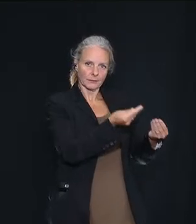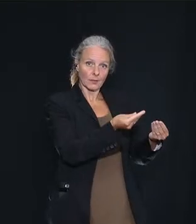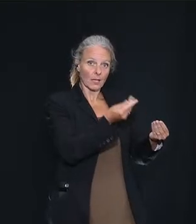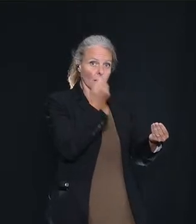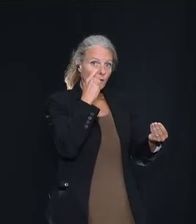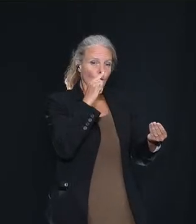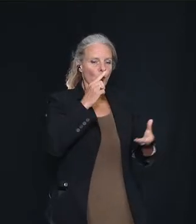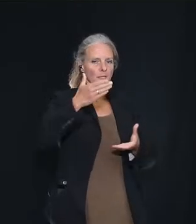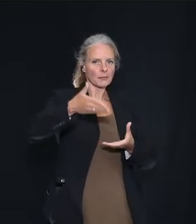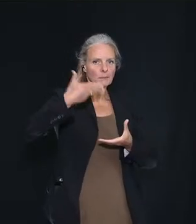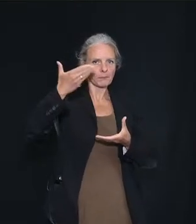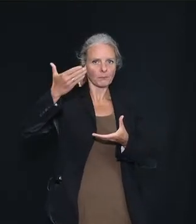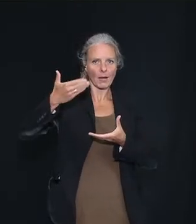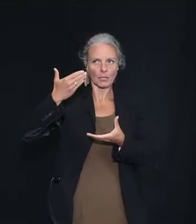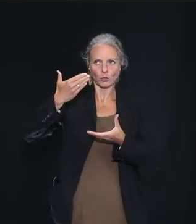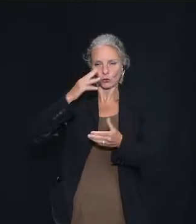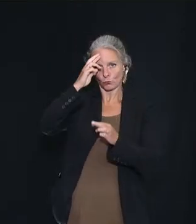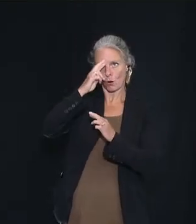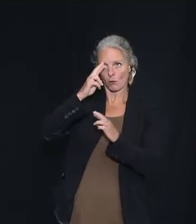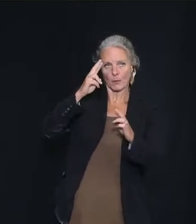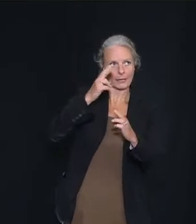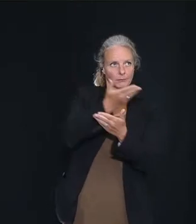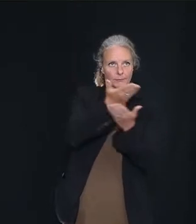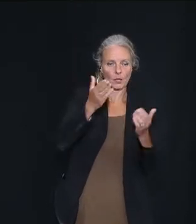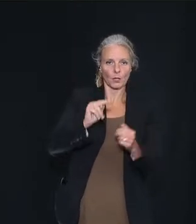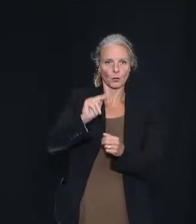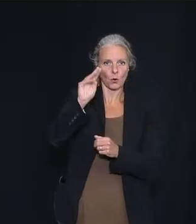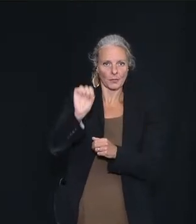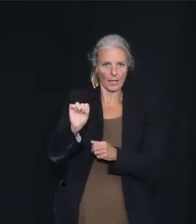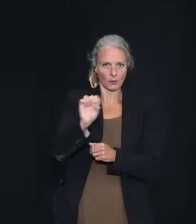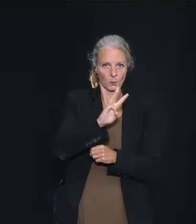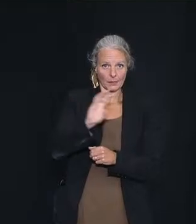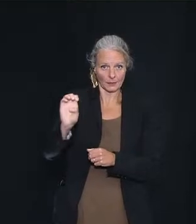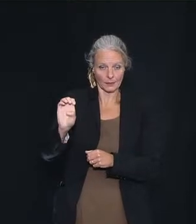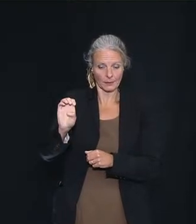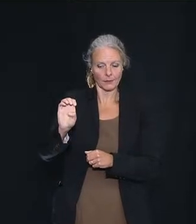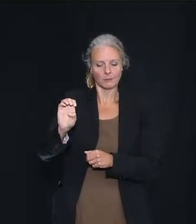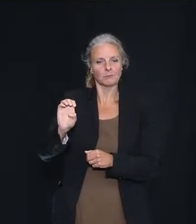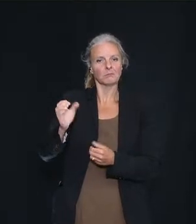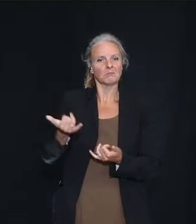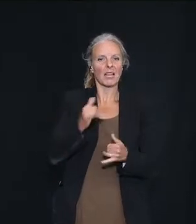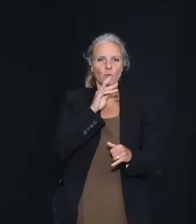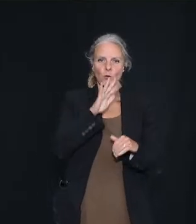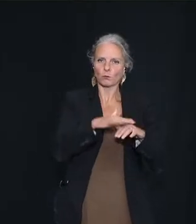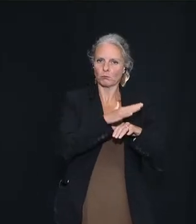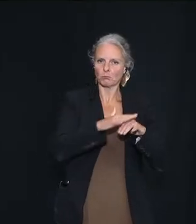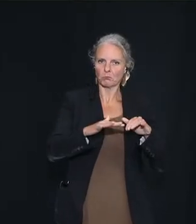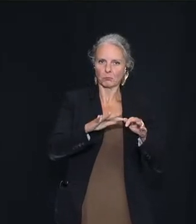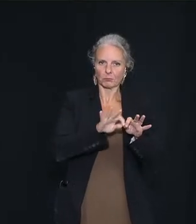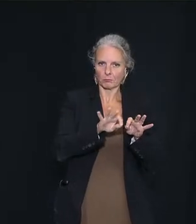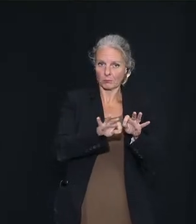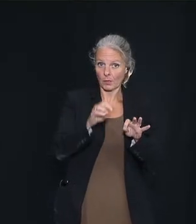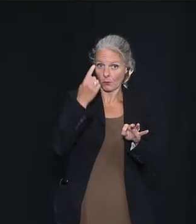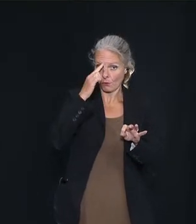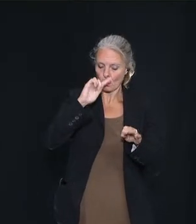four directions. I'll introduce myself in Wendat. Awiti Nowencio,